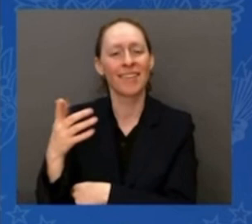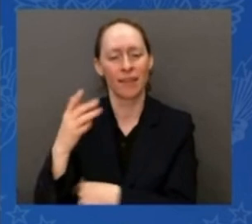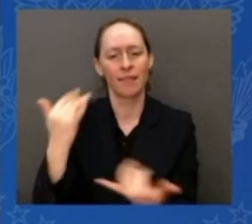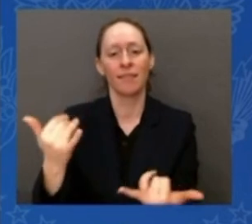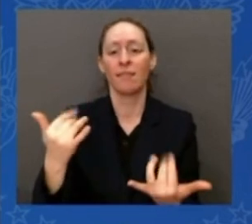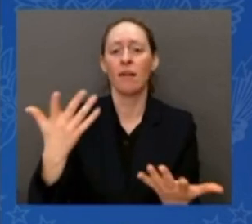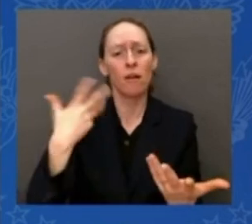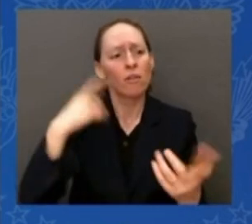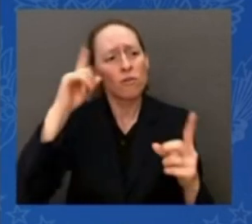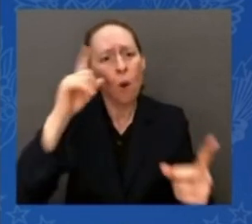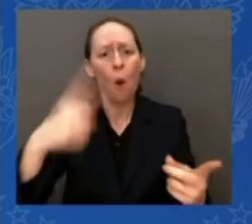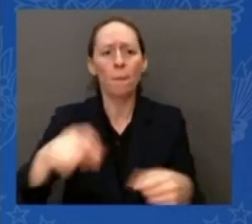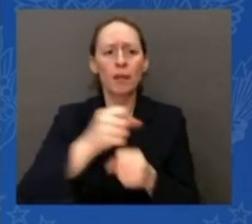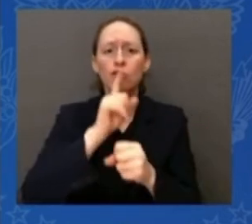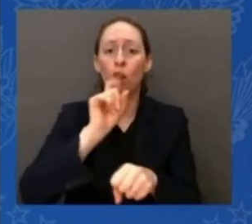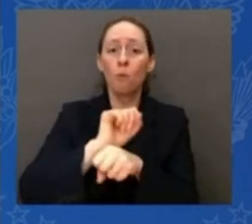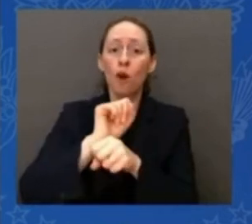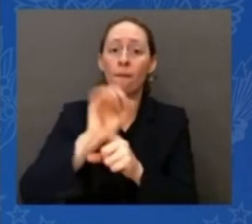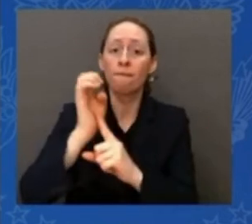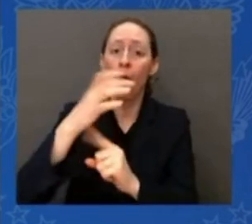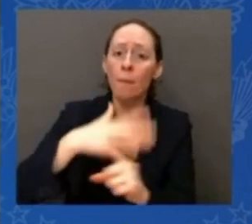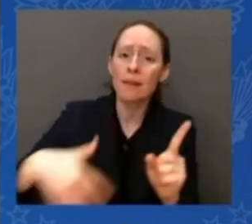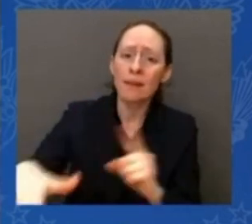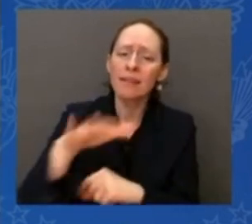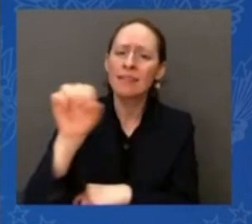strong economy.